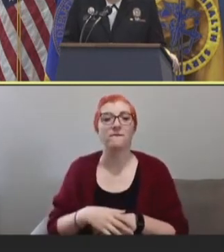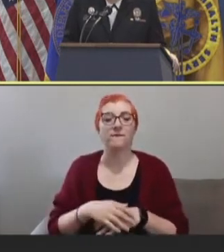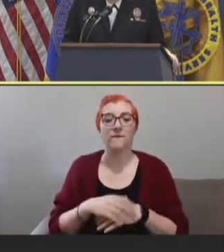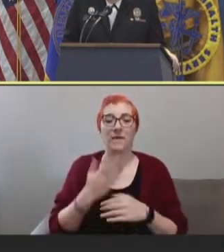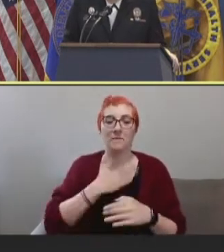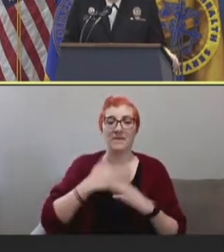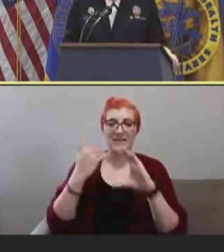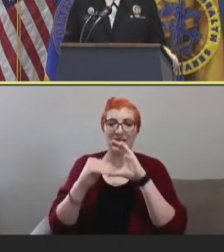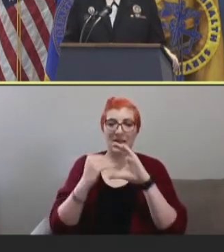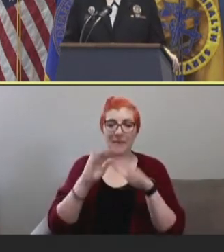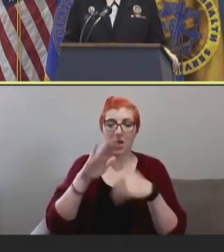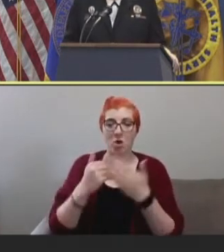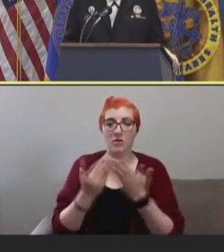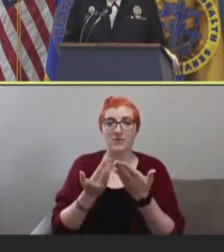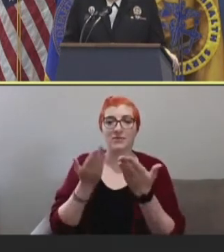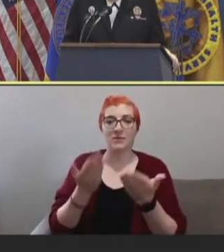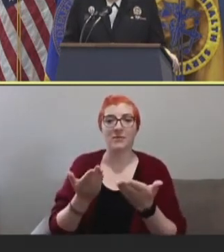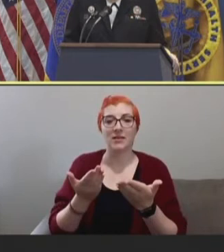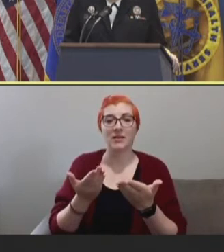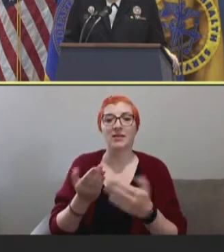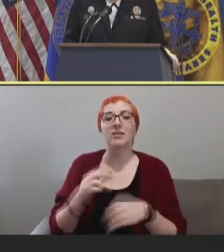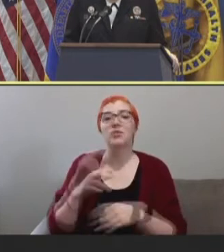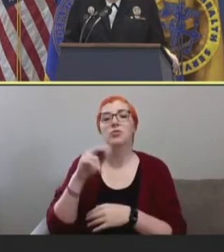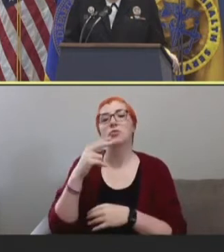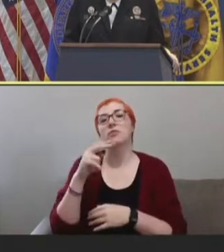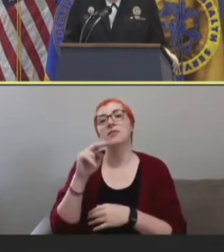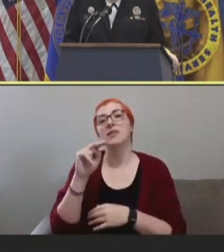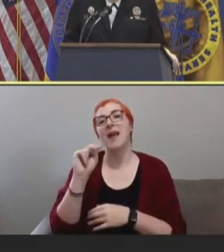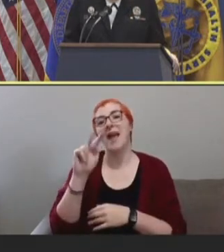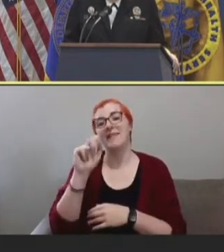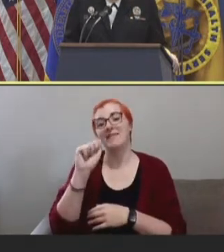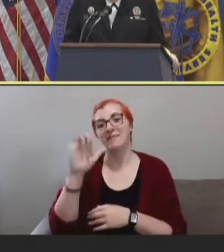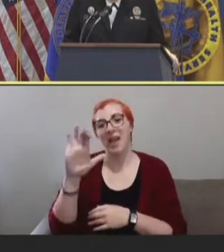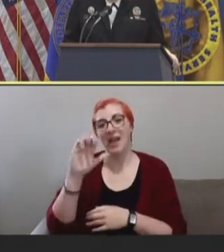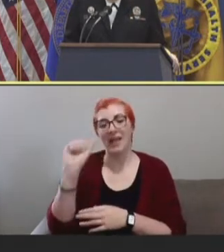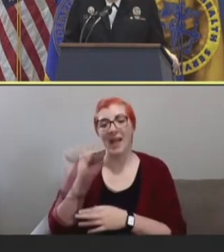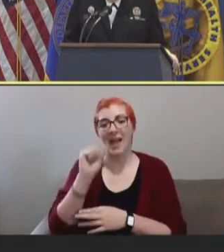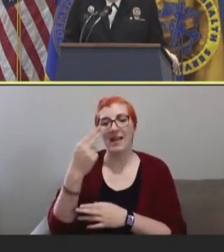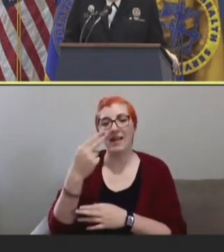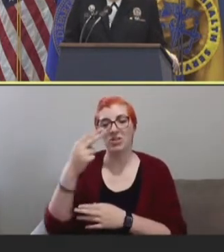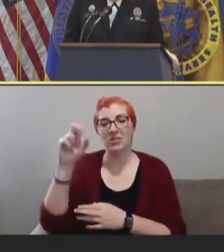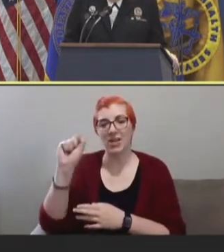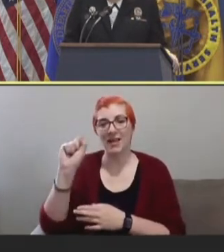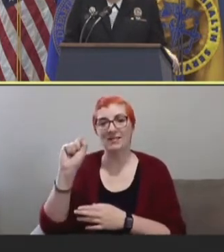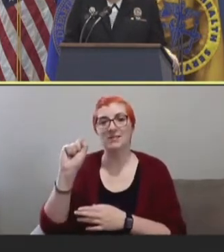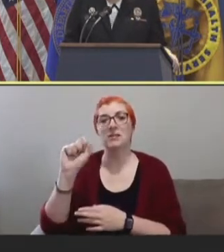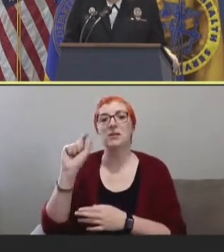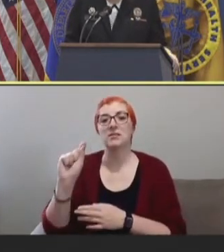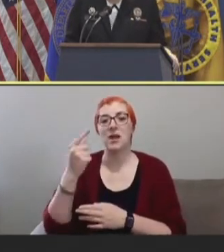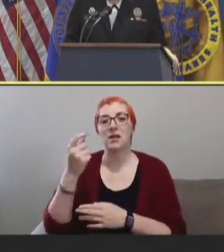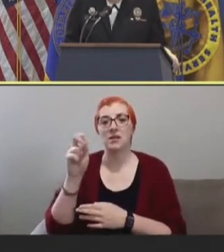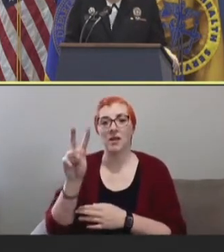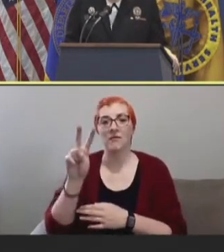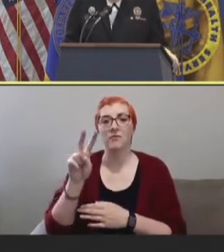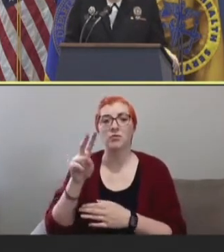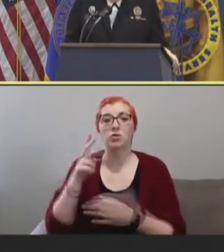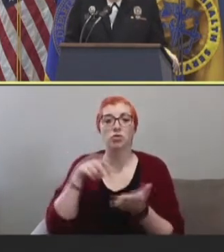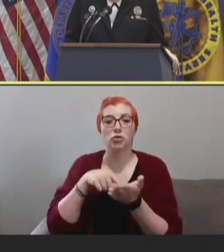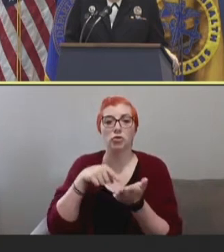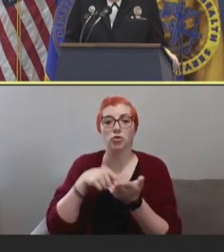to NVAC@HHS.gov. The nominations for membership on the committee must be received no later than 5